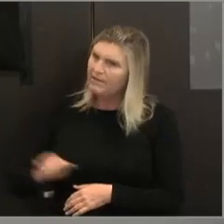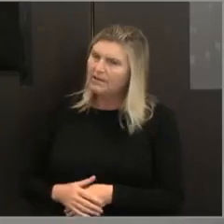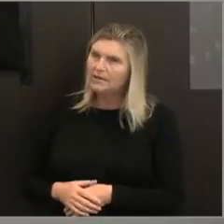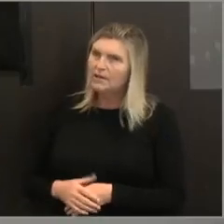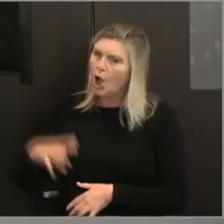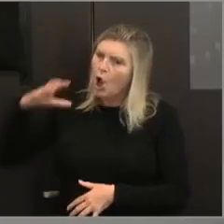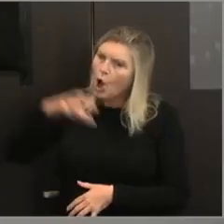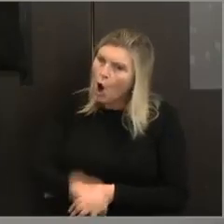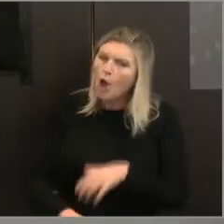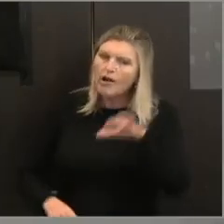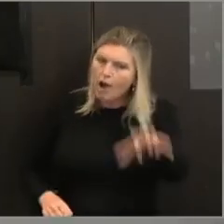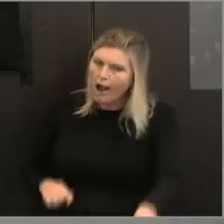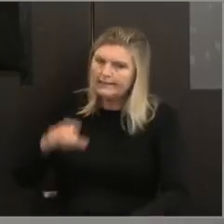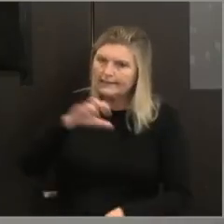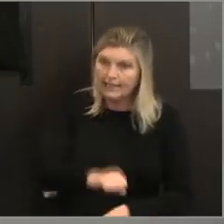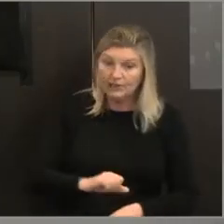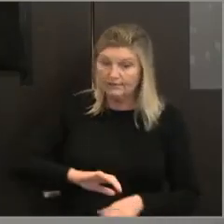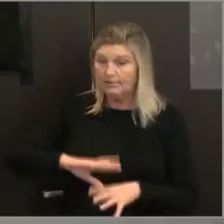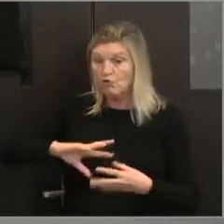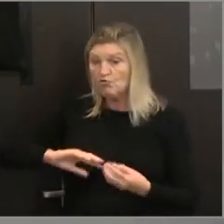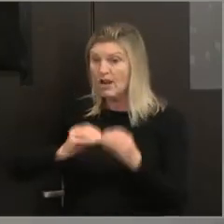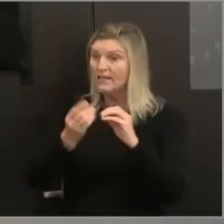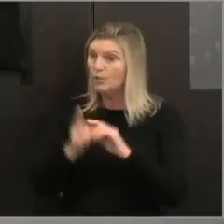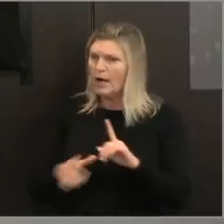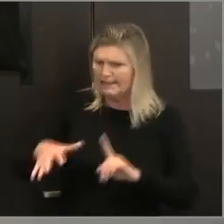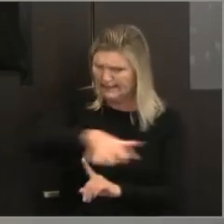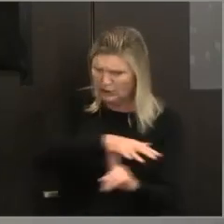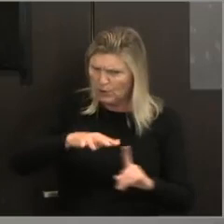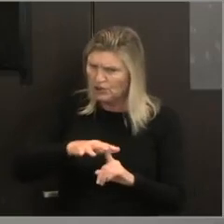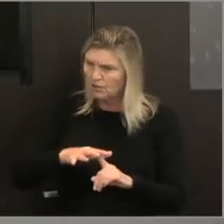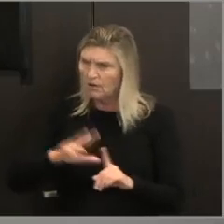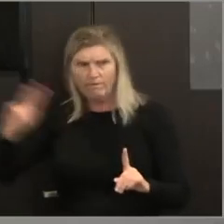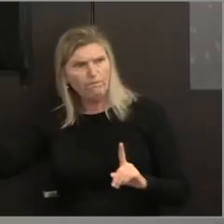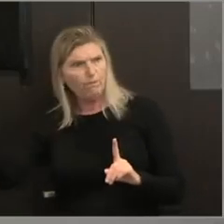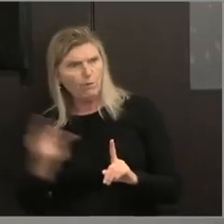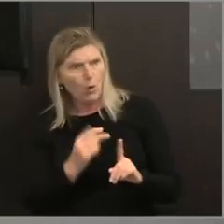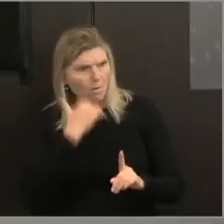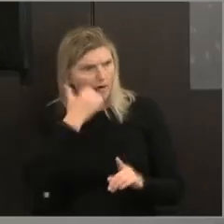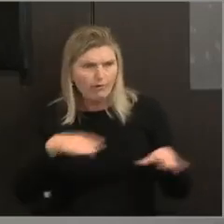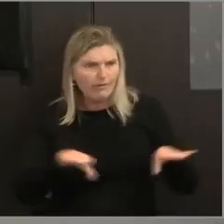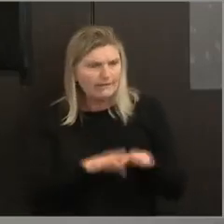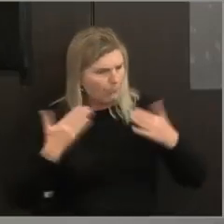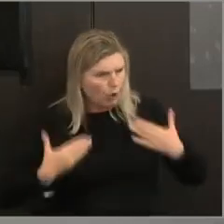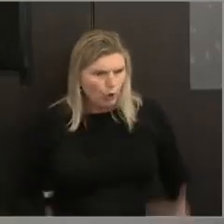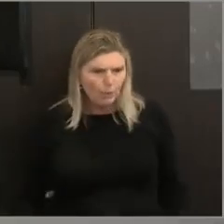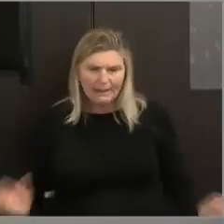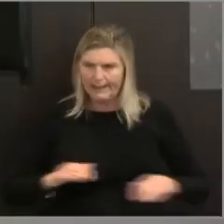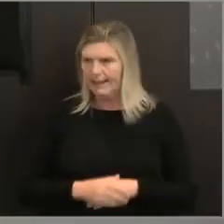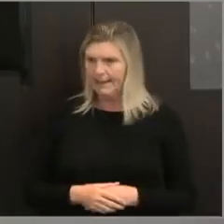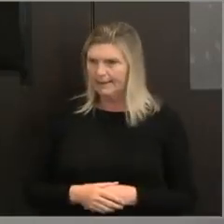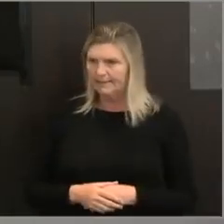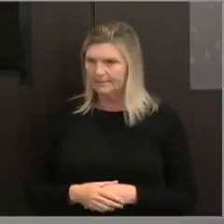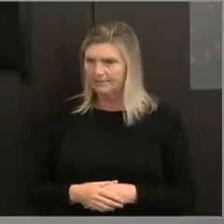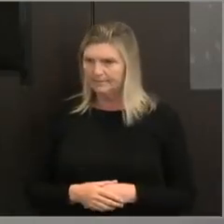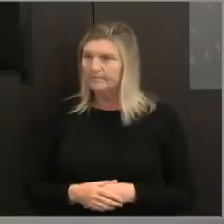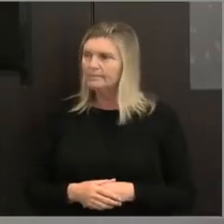Colonisation created a situation in which Māori were not seen in the same way, and that's been the basis on